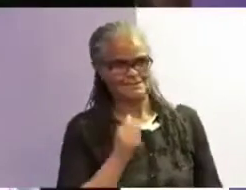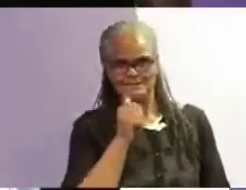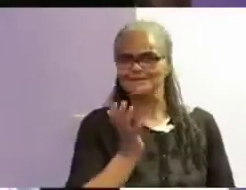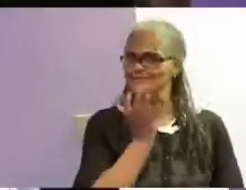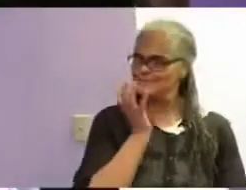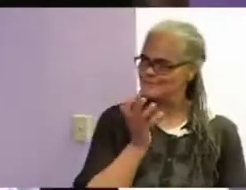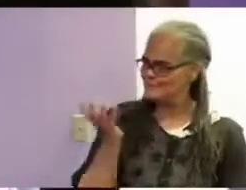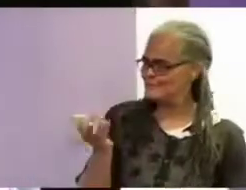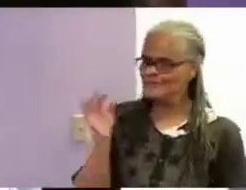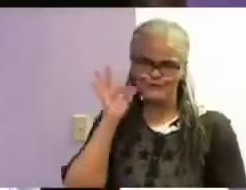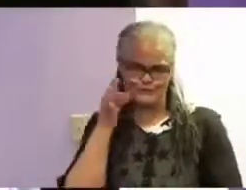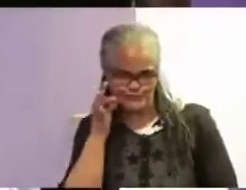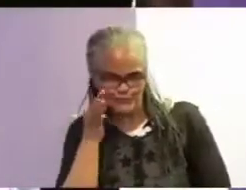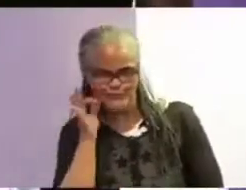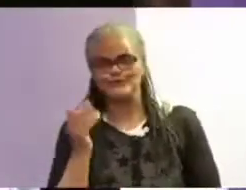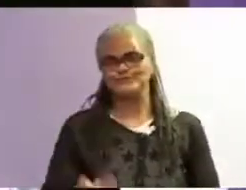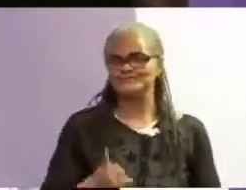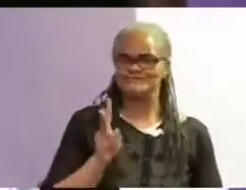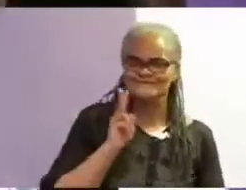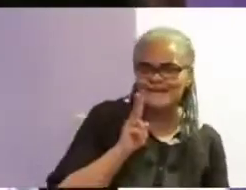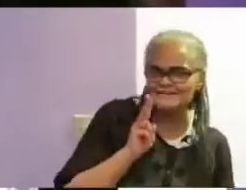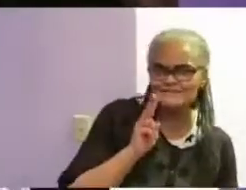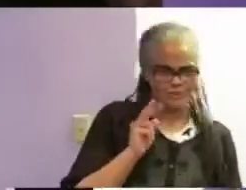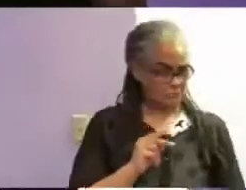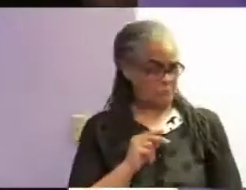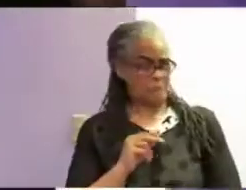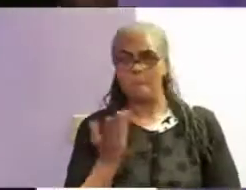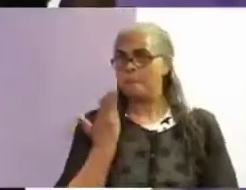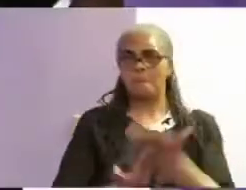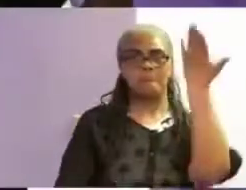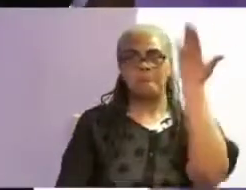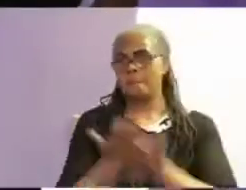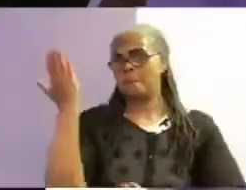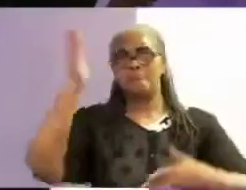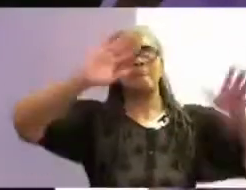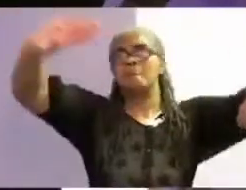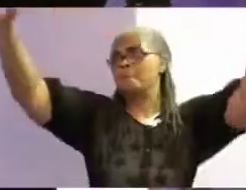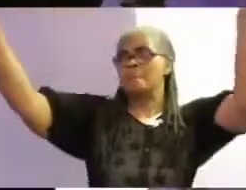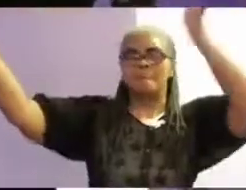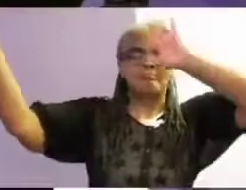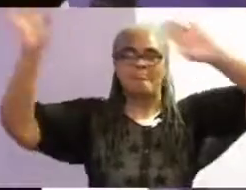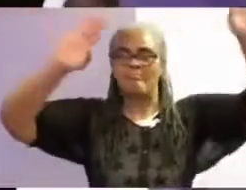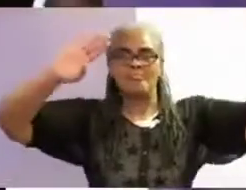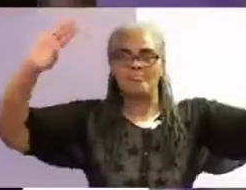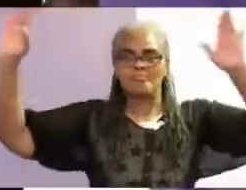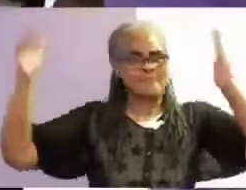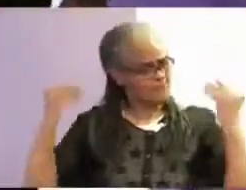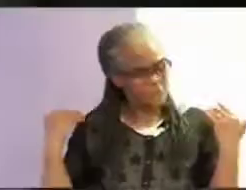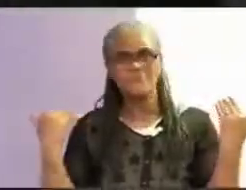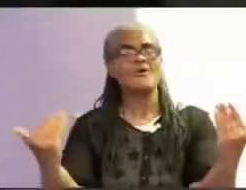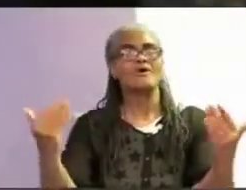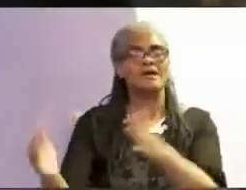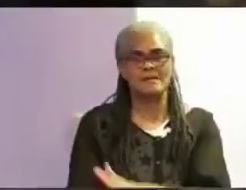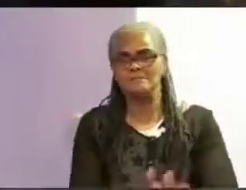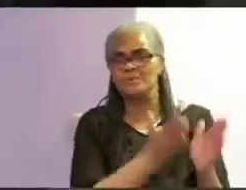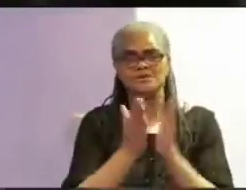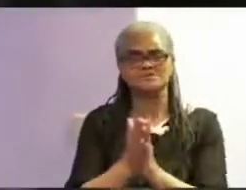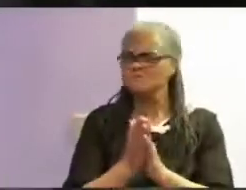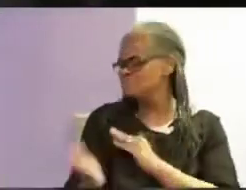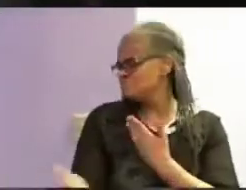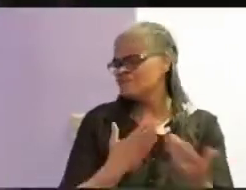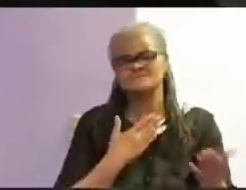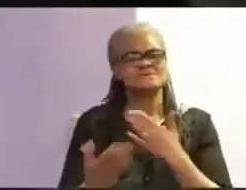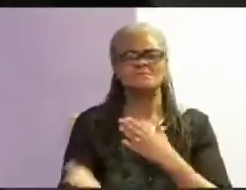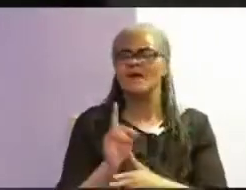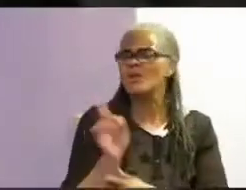your hands up. Give God's name praise. Go down by the fruit while you're down by the aisle where